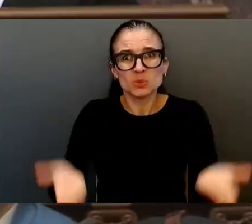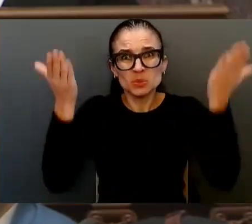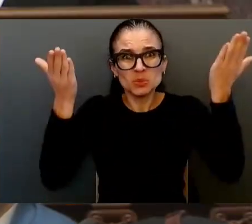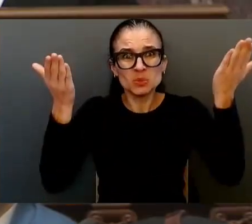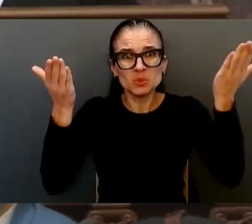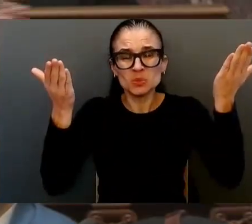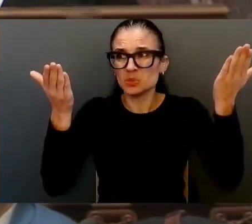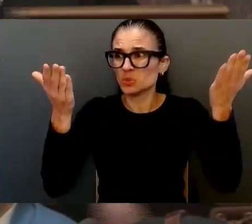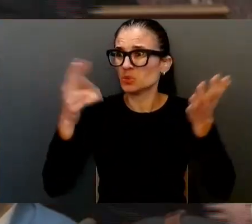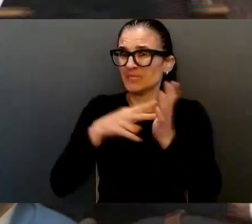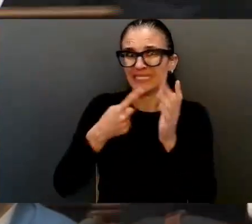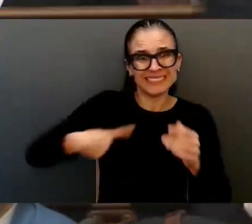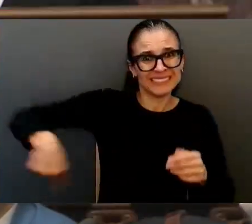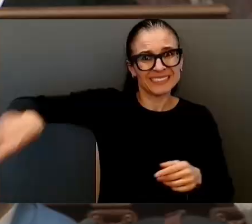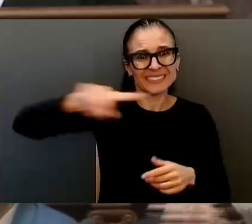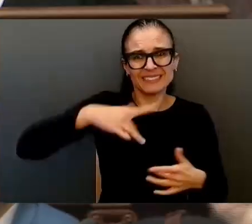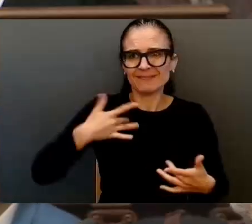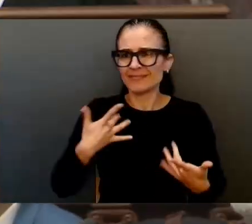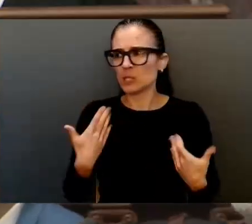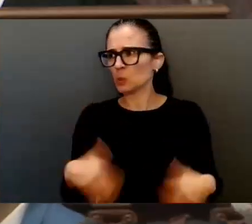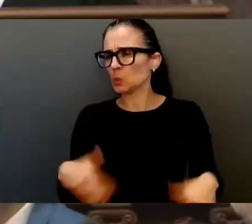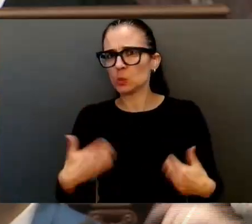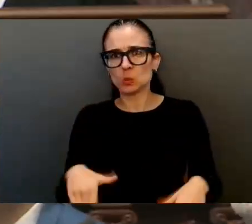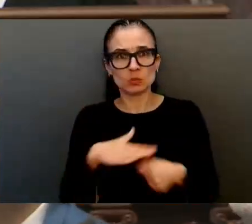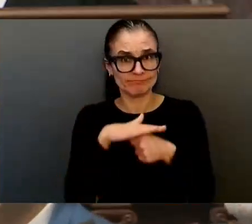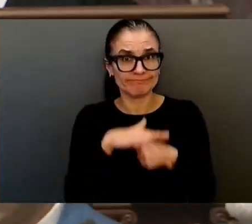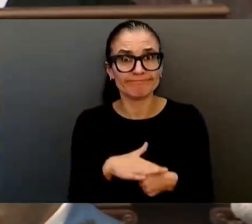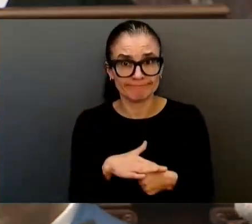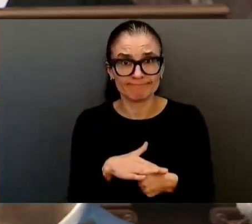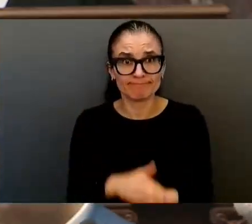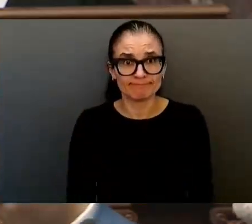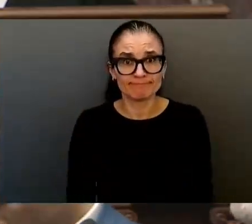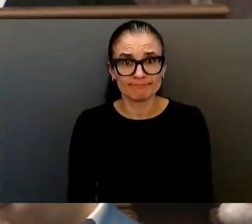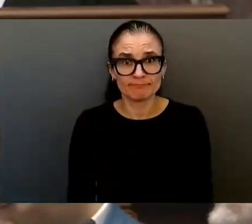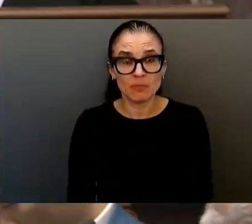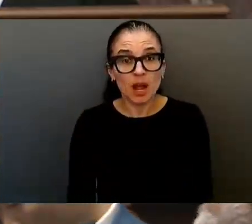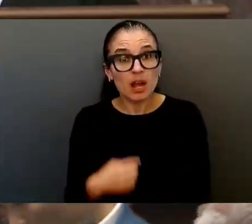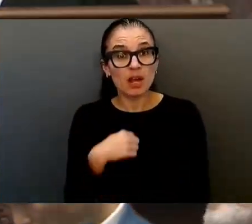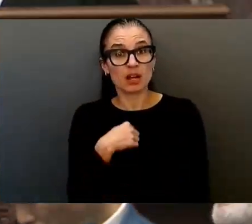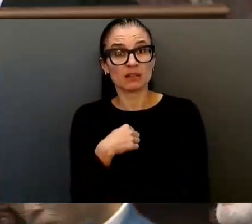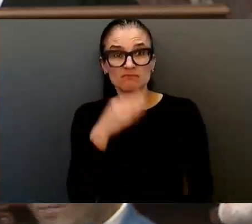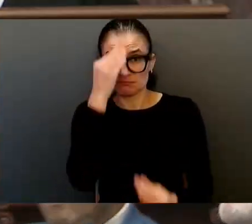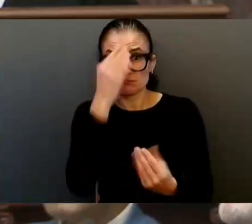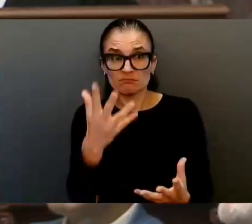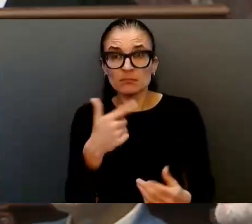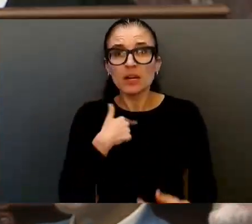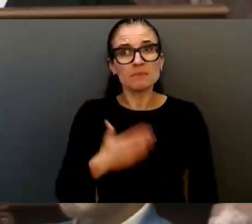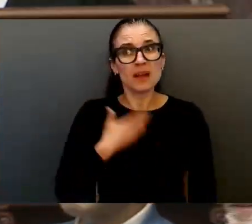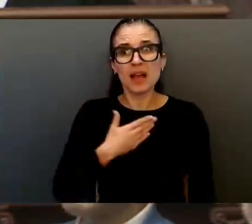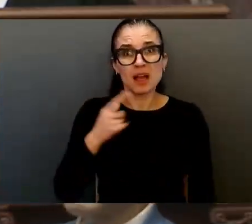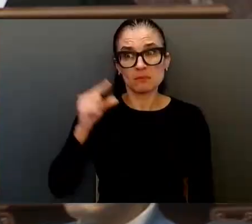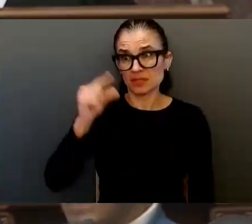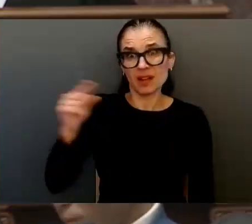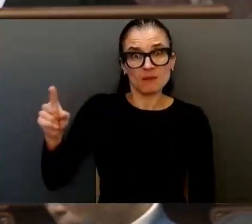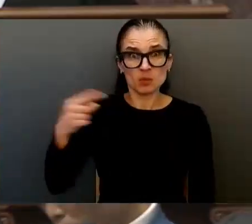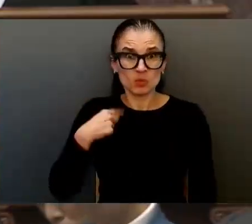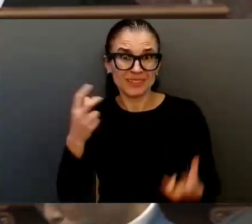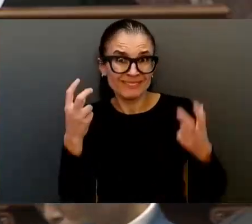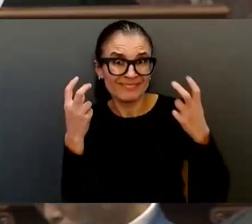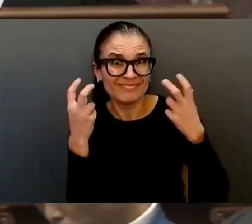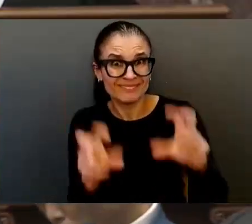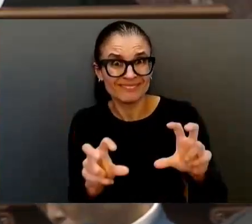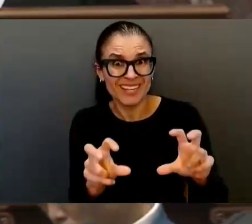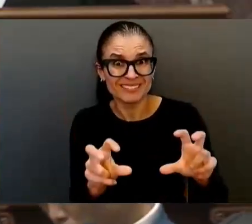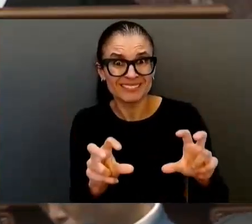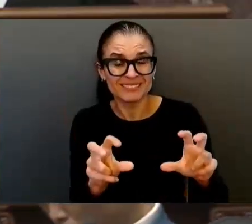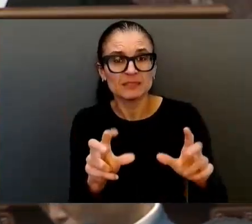poverty reduction strategy, British Columbia's first, and then our updated strategy last year, has put people in so much